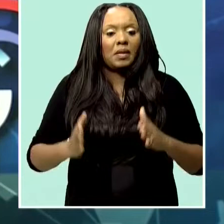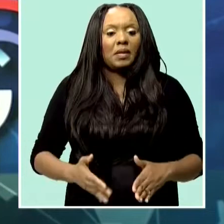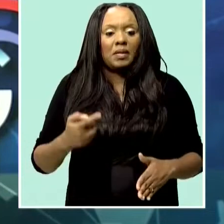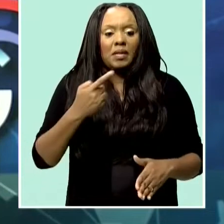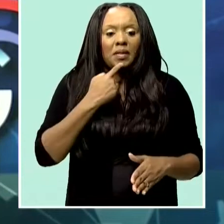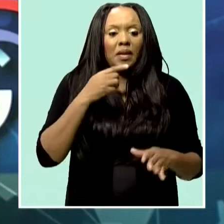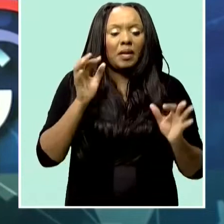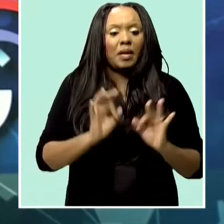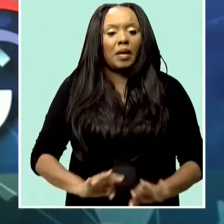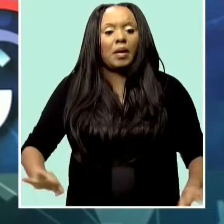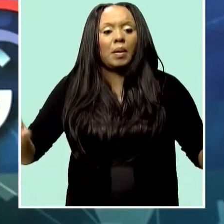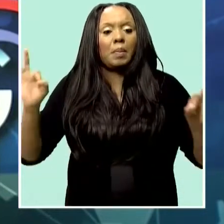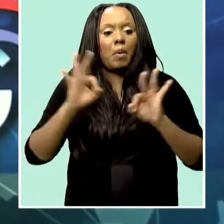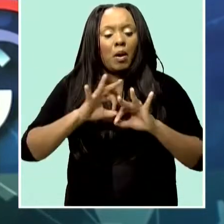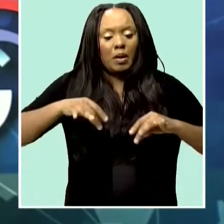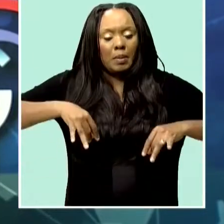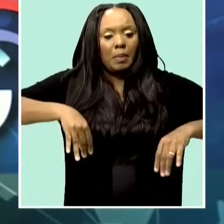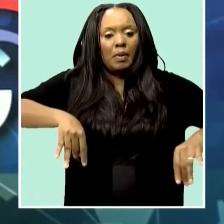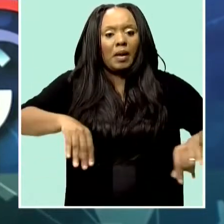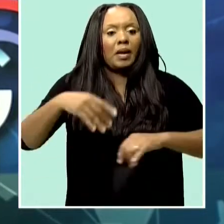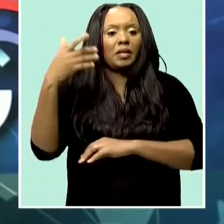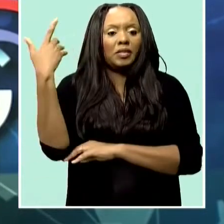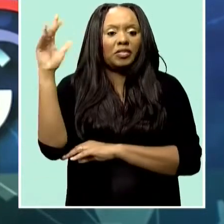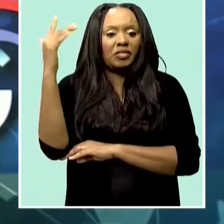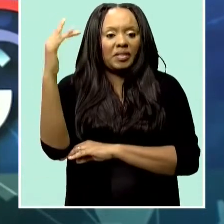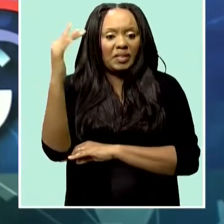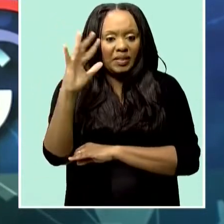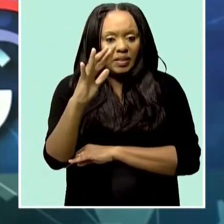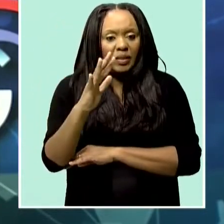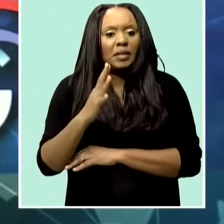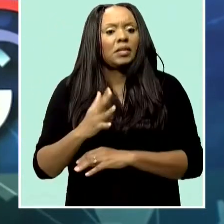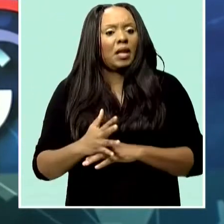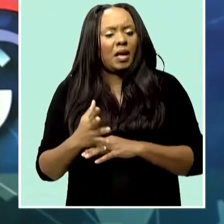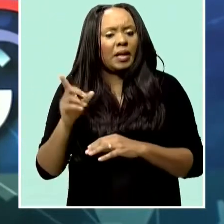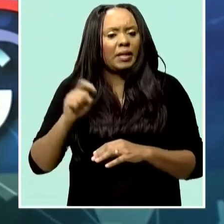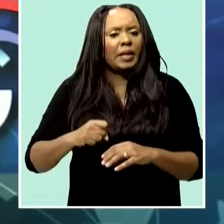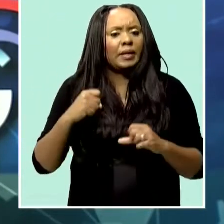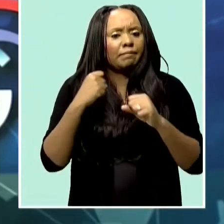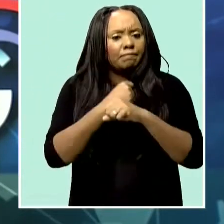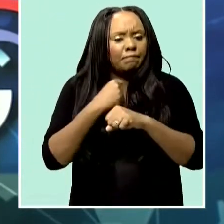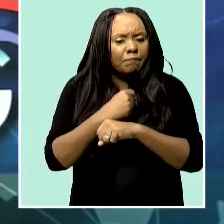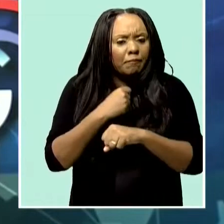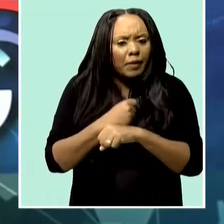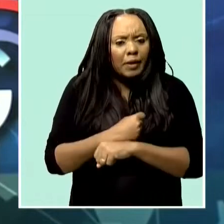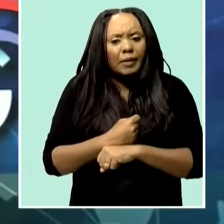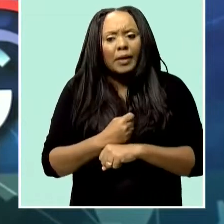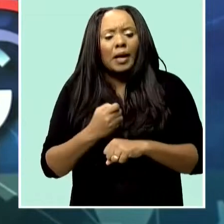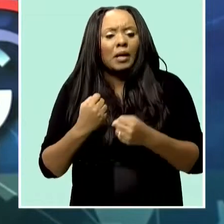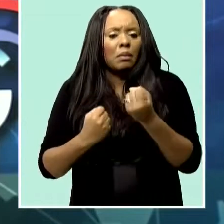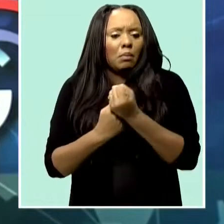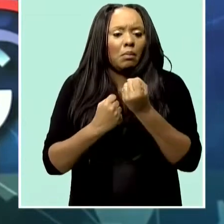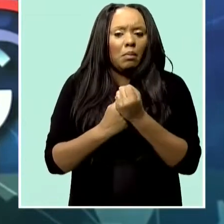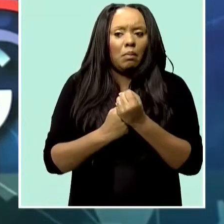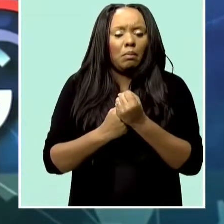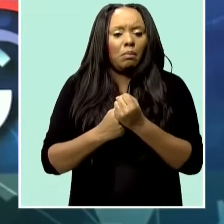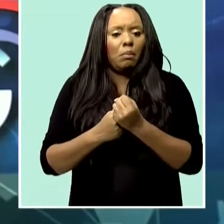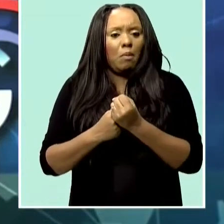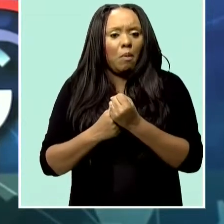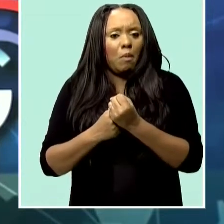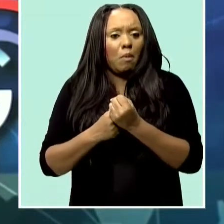said the importance of planting trees must never be underestimated in the fight against climate change. He wants young people to get on